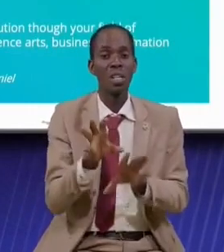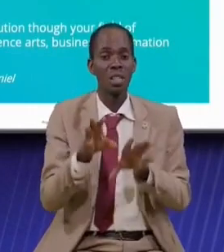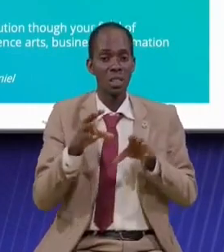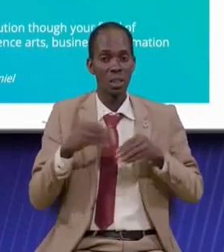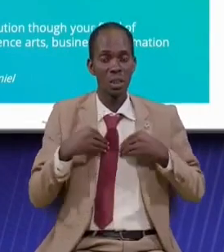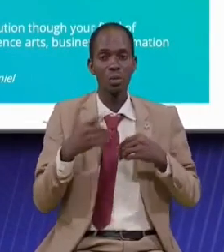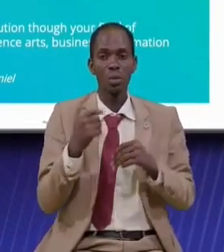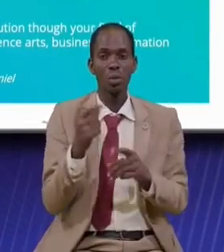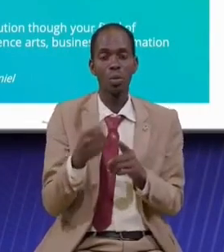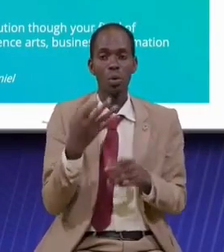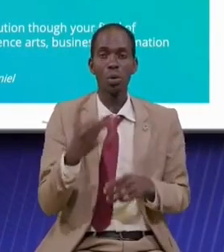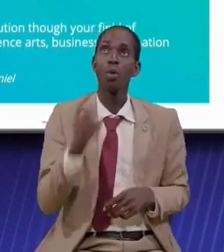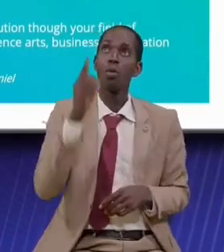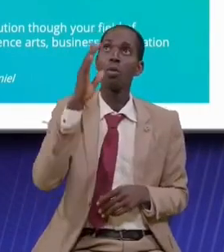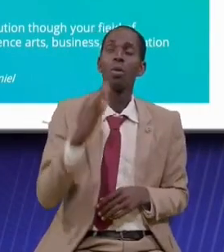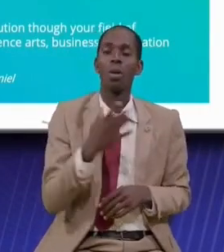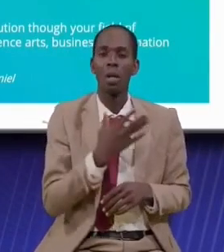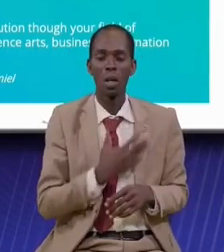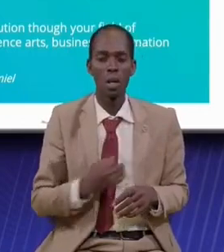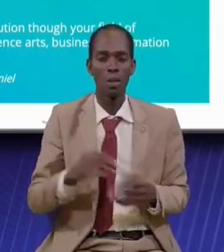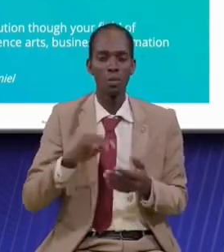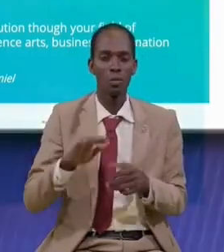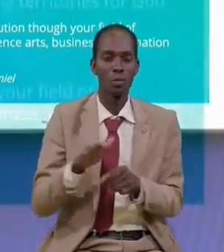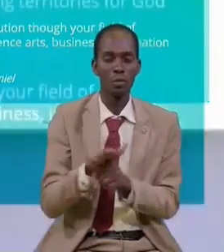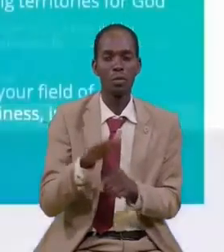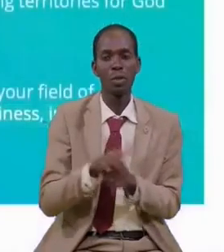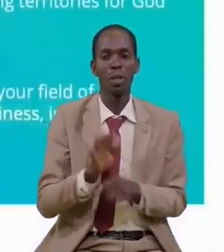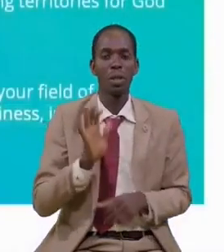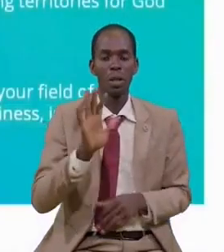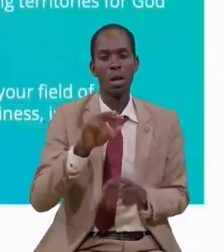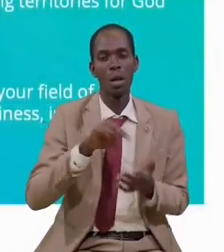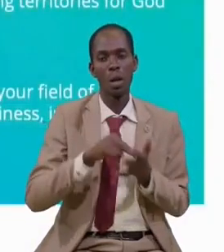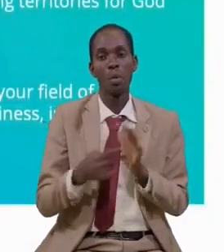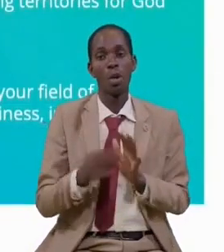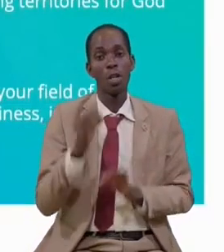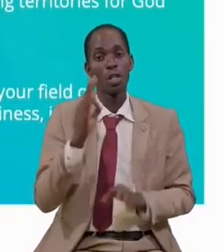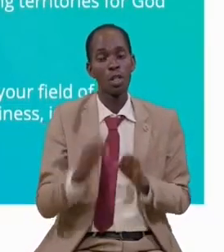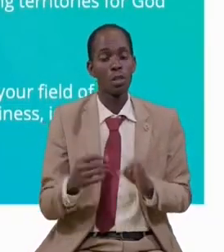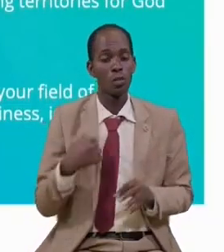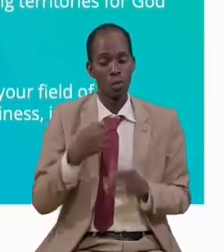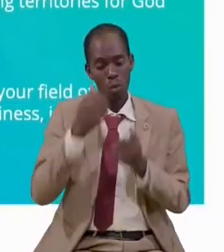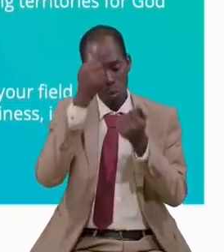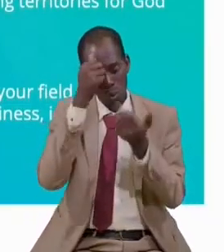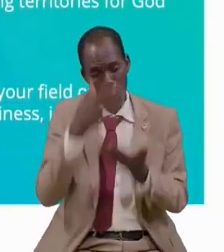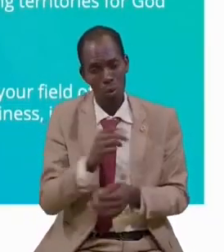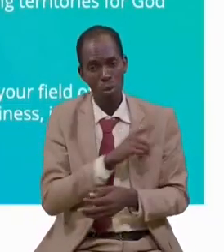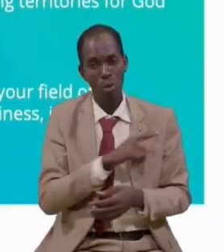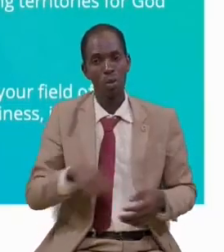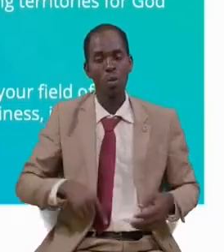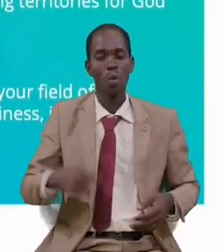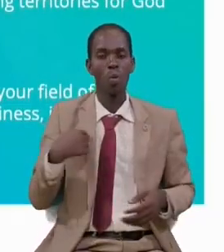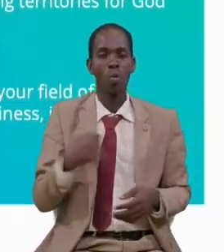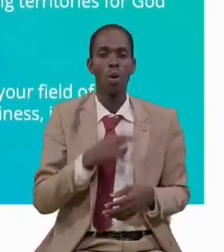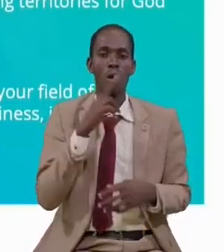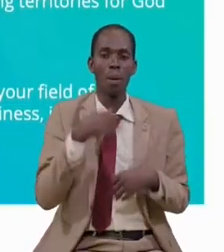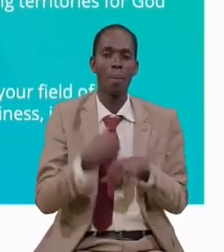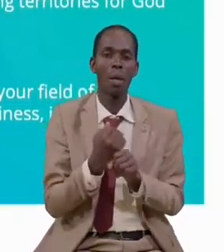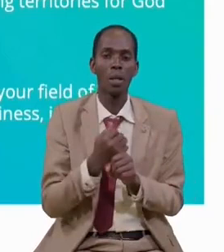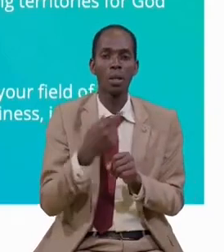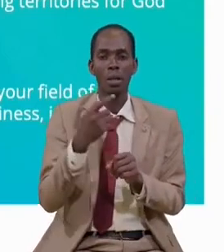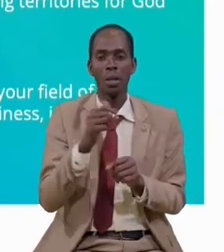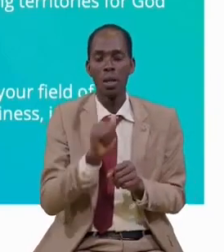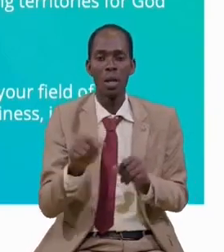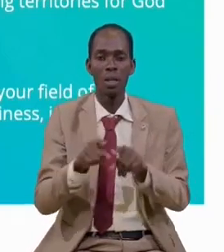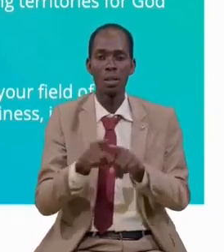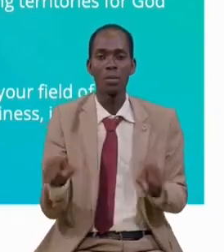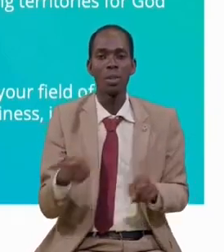fulfilled her purpose. And when we obey the Lord, we are also making a difference. The three Hebrew children, they made